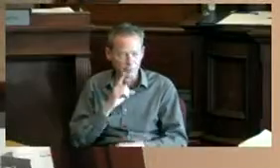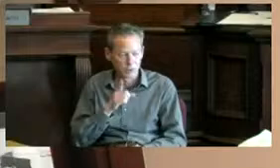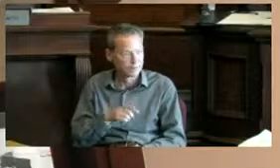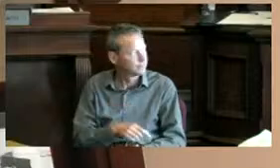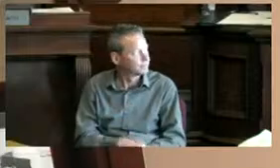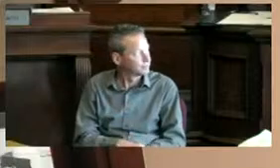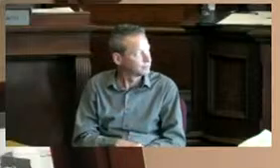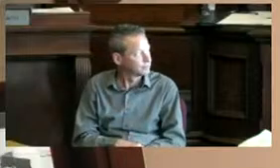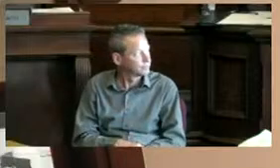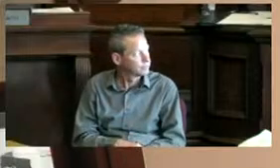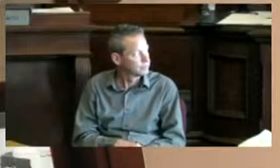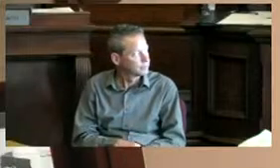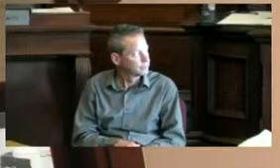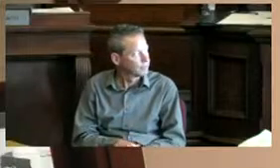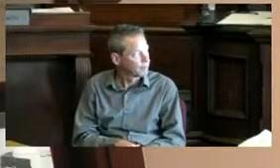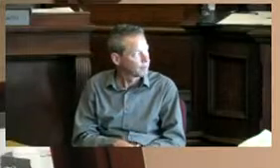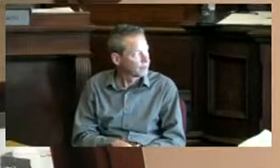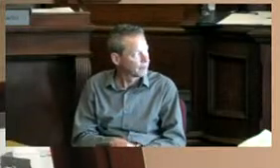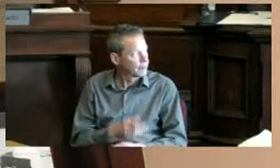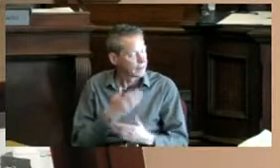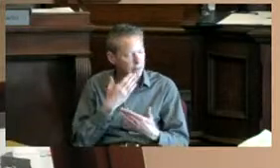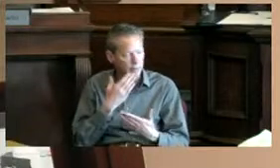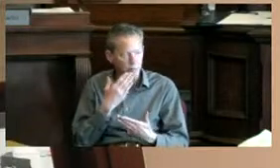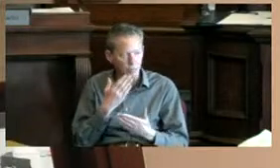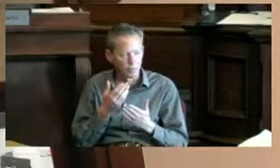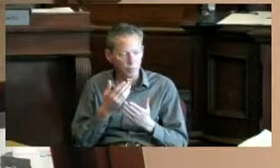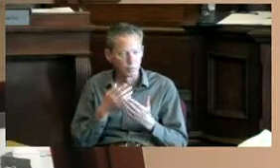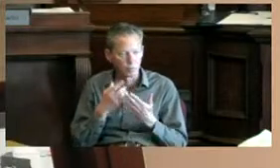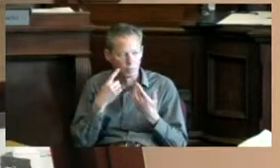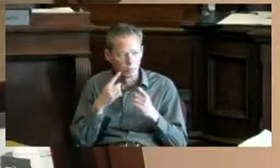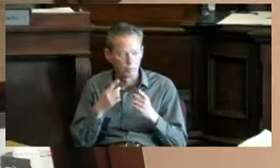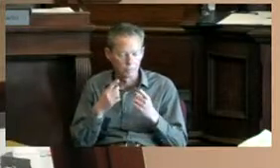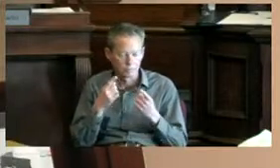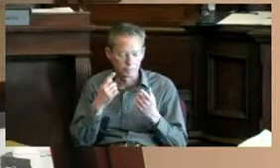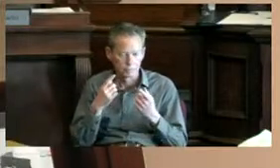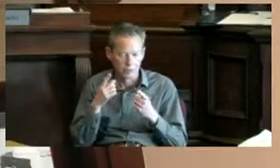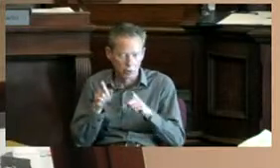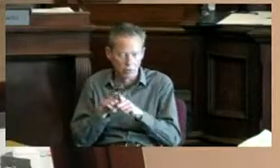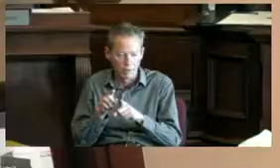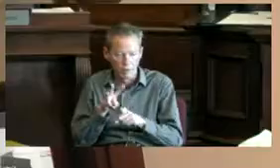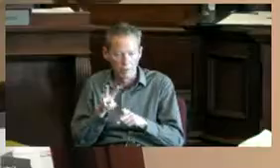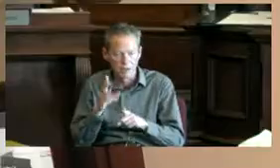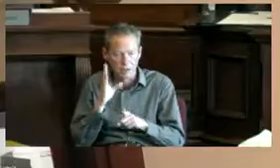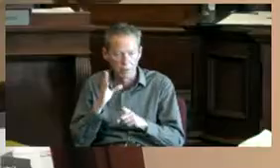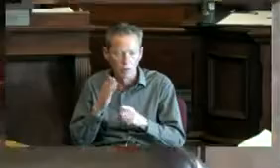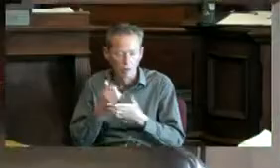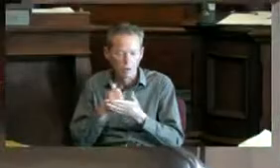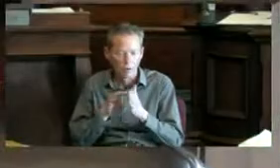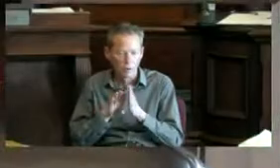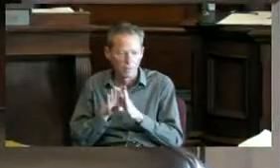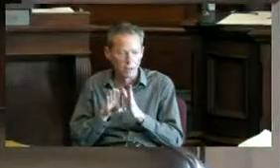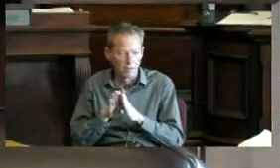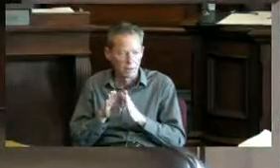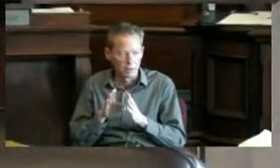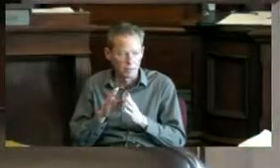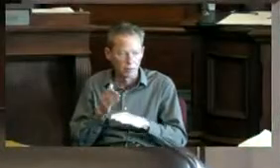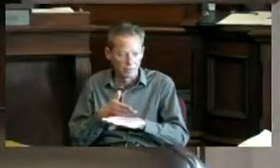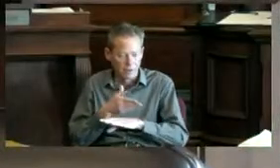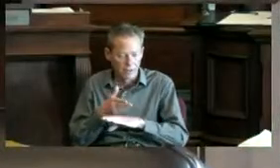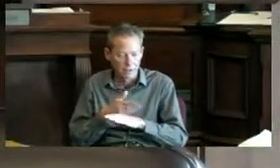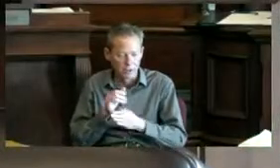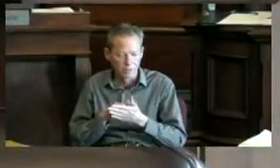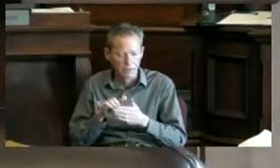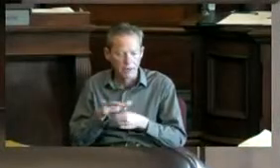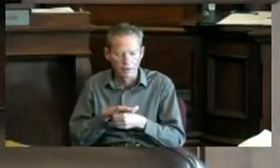Well, I appreciate the brownfield mitigation on the west side. It's going to definitely help for development and a revitalization of